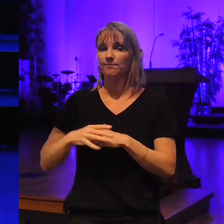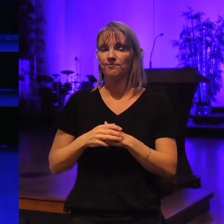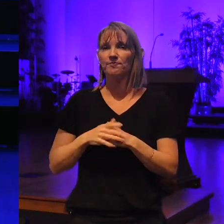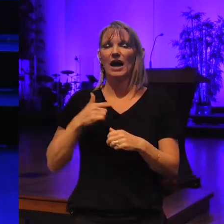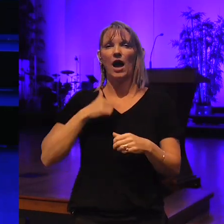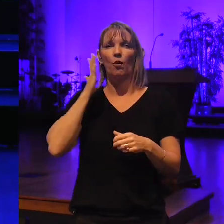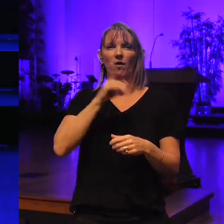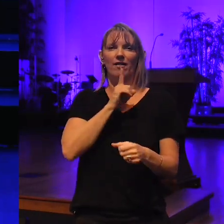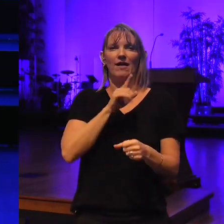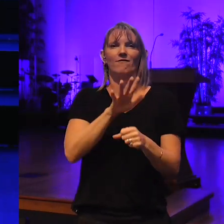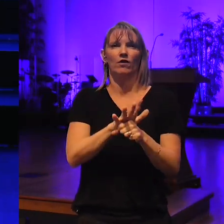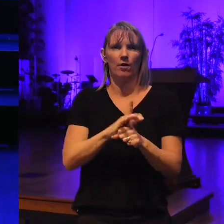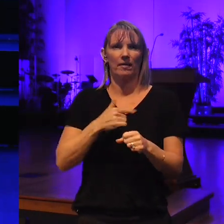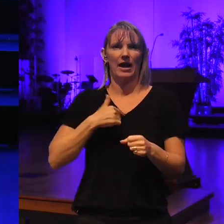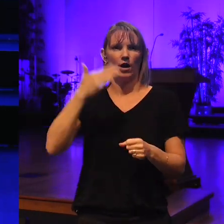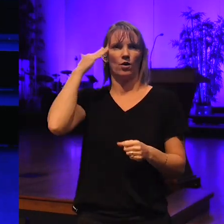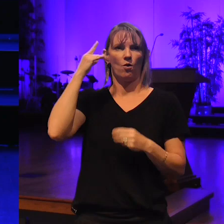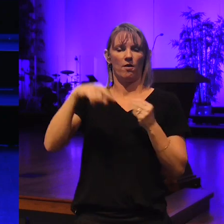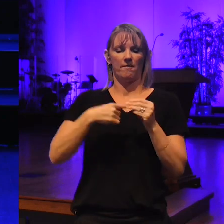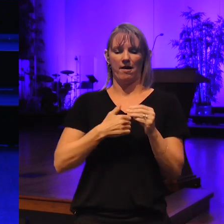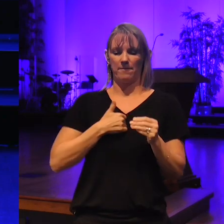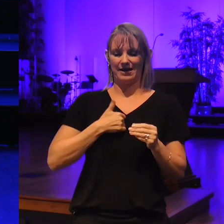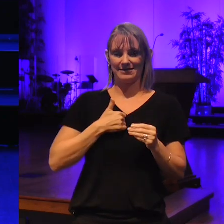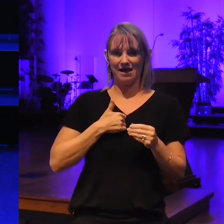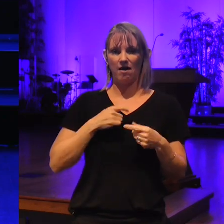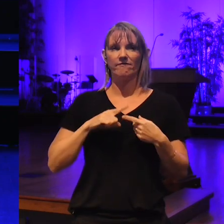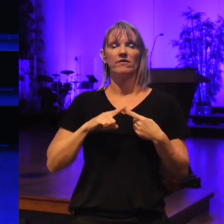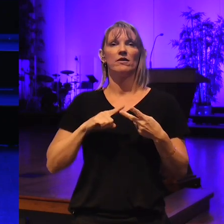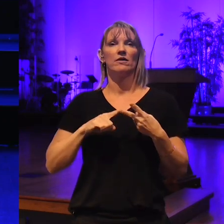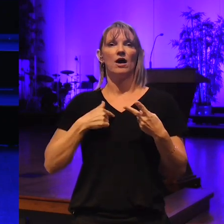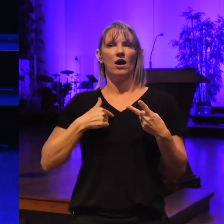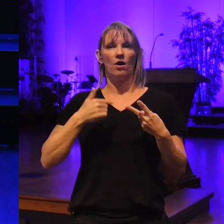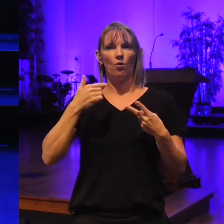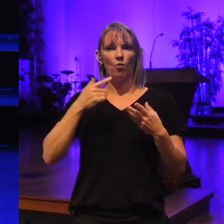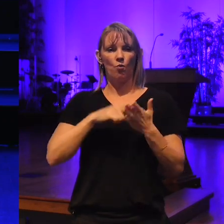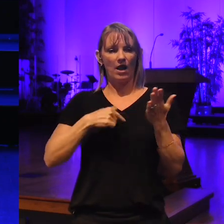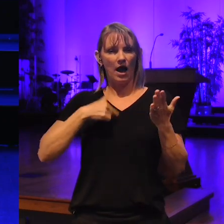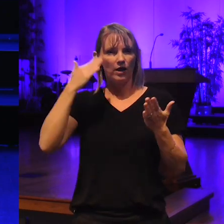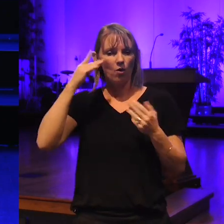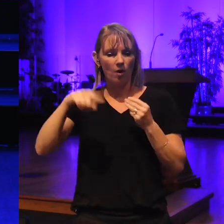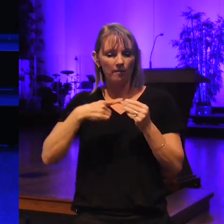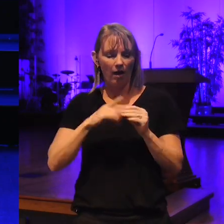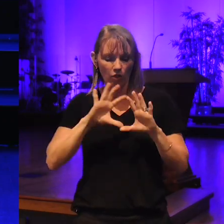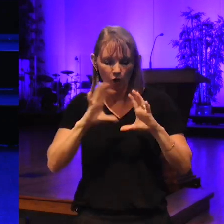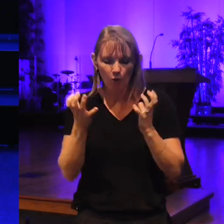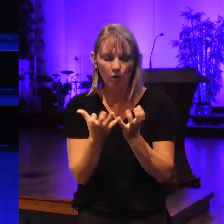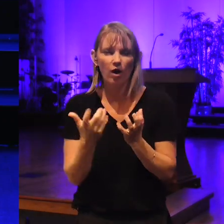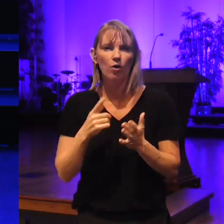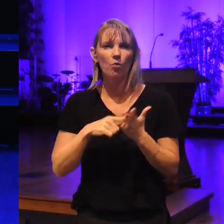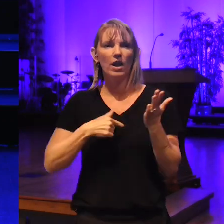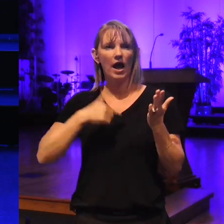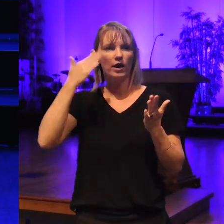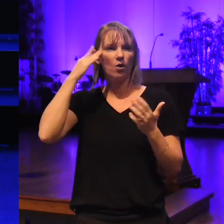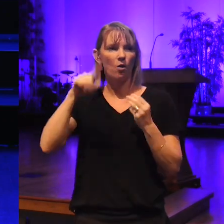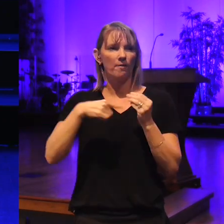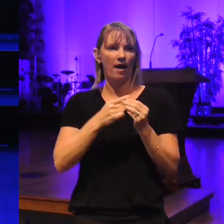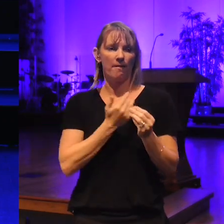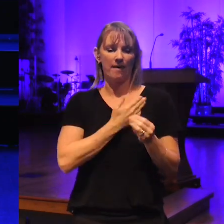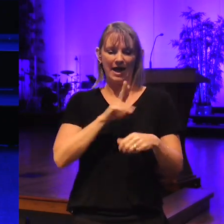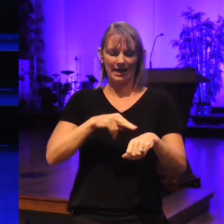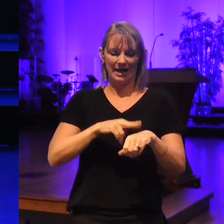going to affirm. This is what I'm going to know about myself. This is what I'm going to know about my world. This is what I'm going to know about my